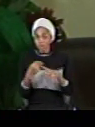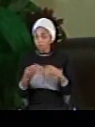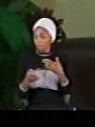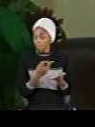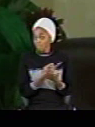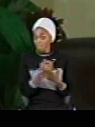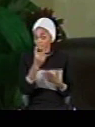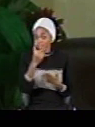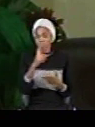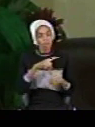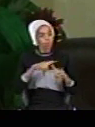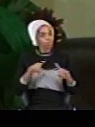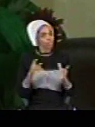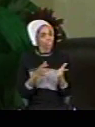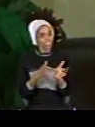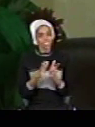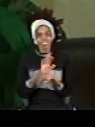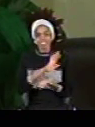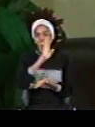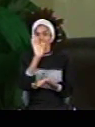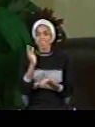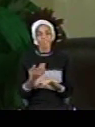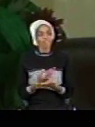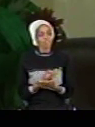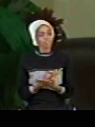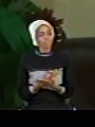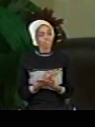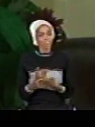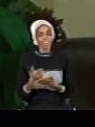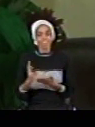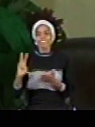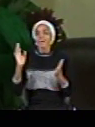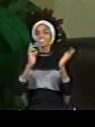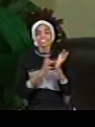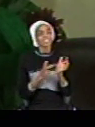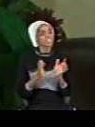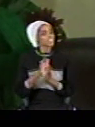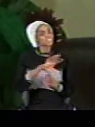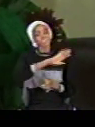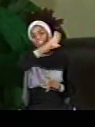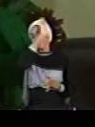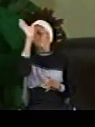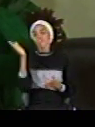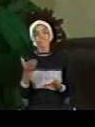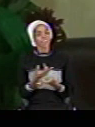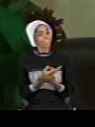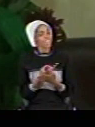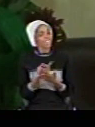Hallelujah. May I let you down, but Jesus never fails. Hallelujah.